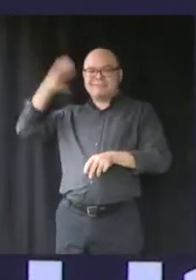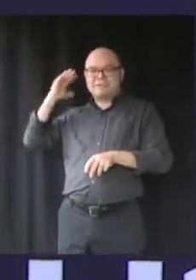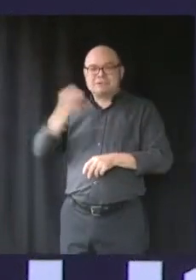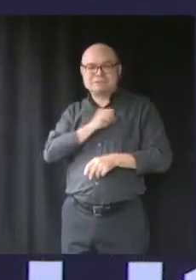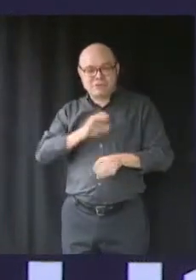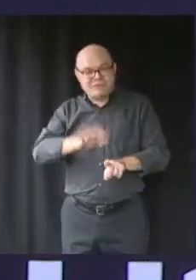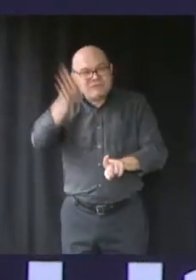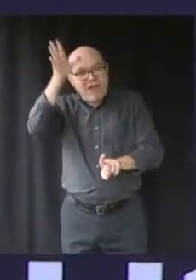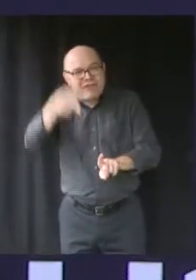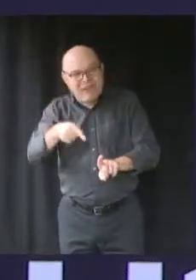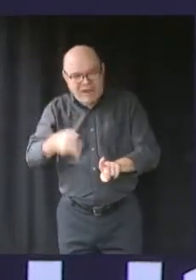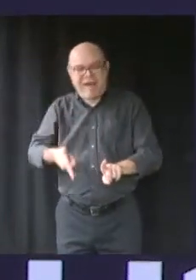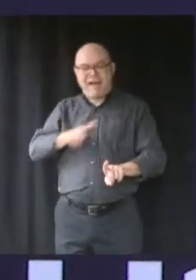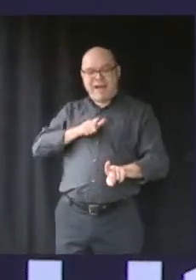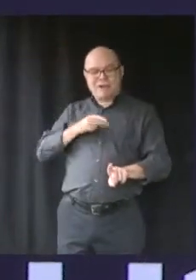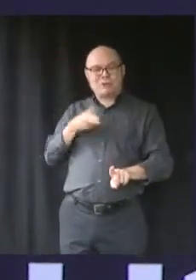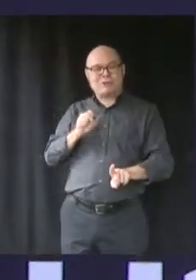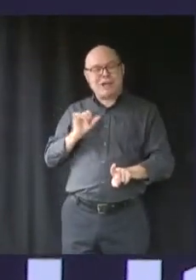Every day I come to work,